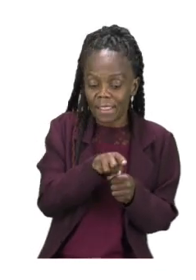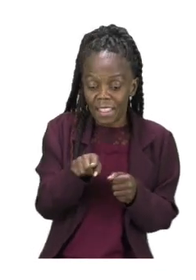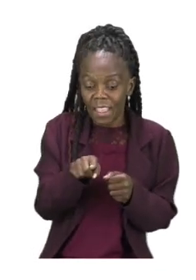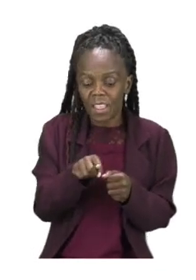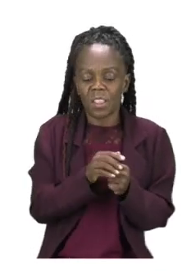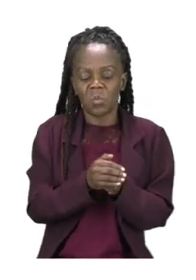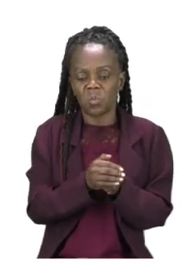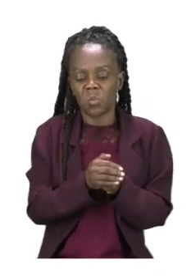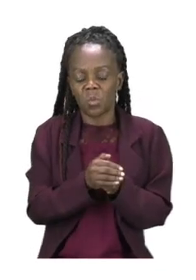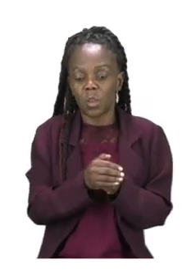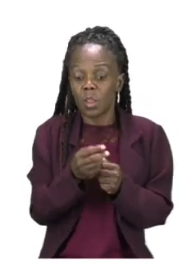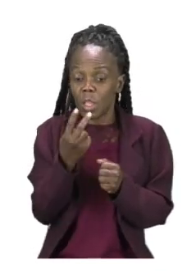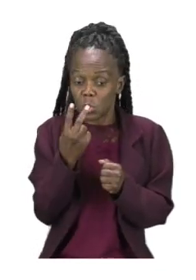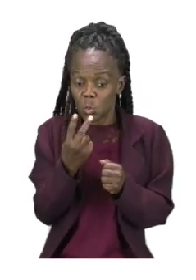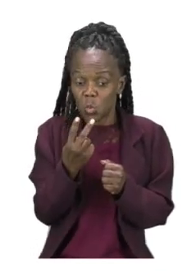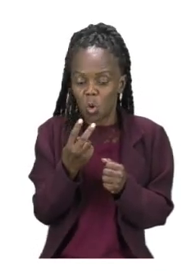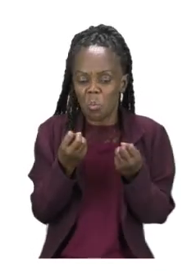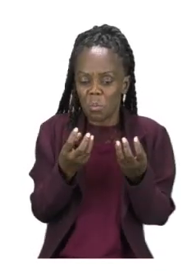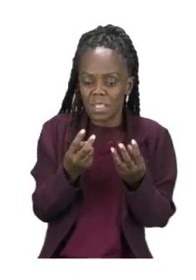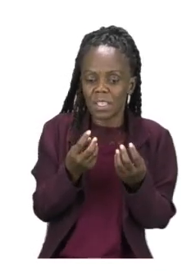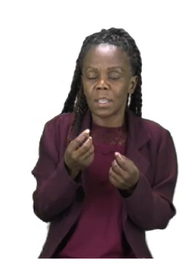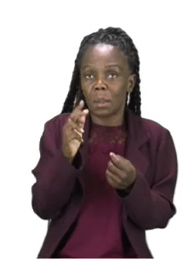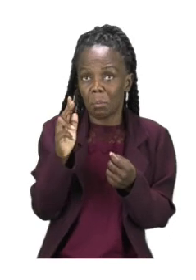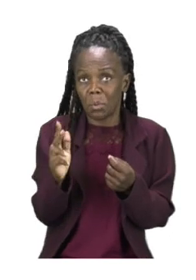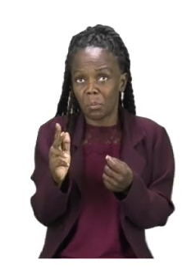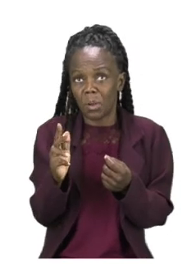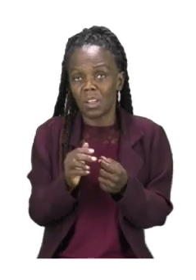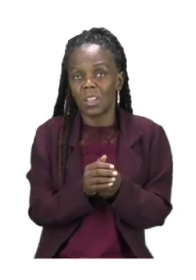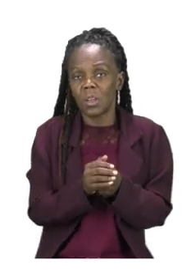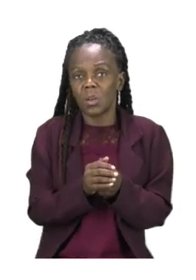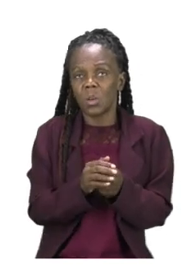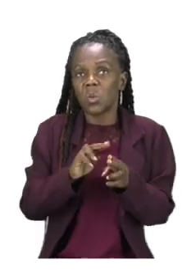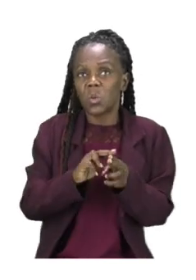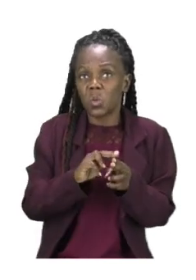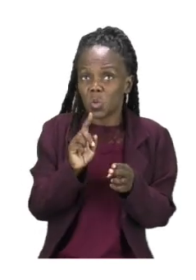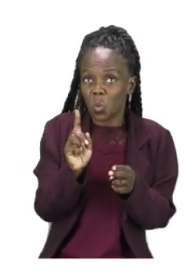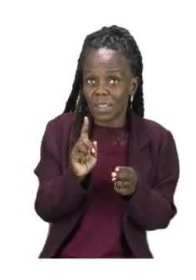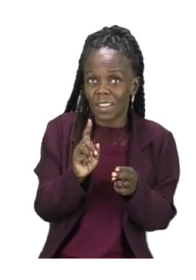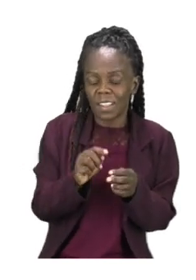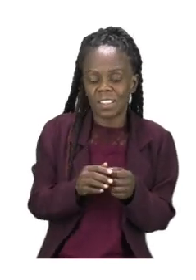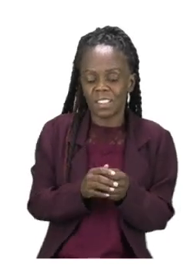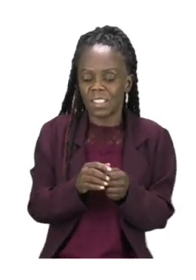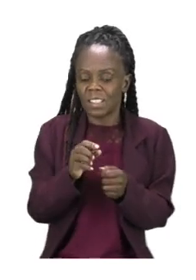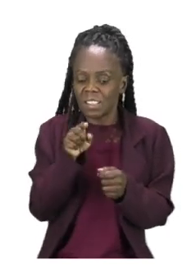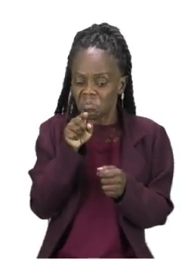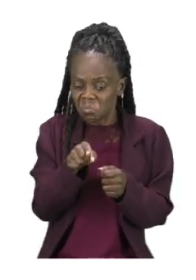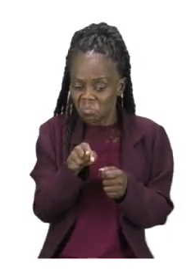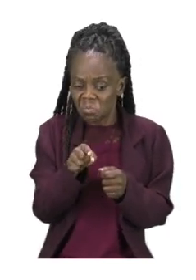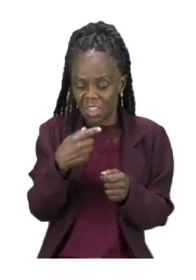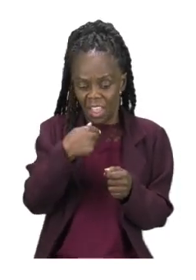we, you, it, he,